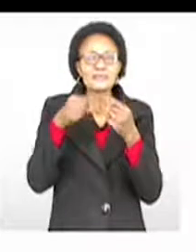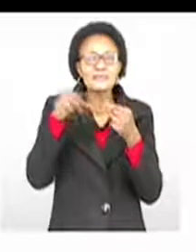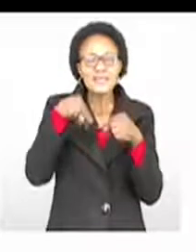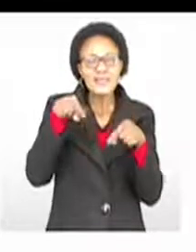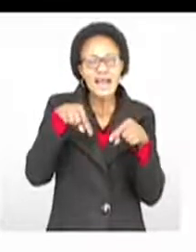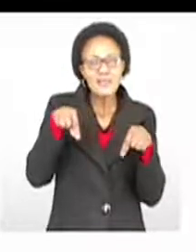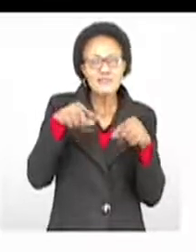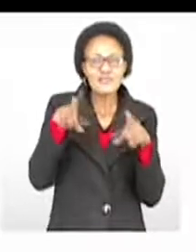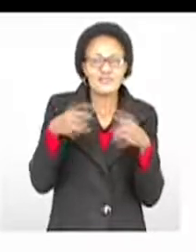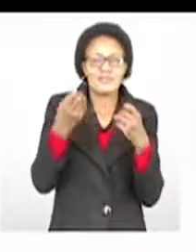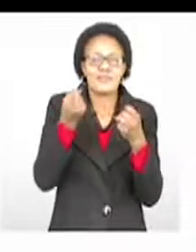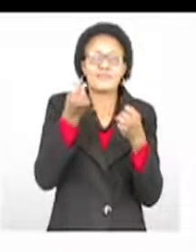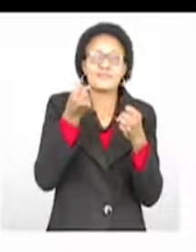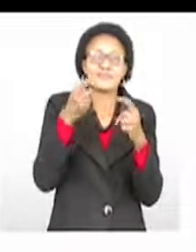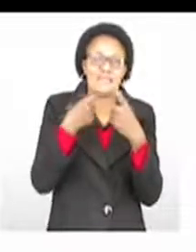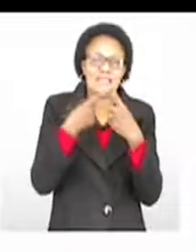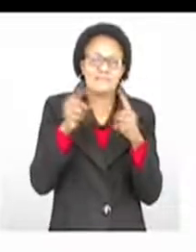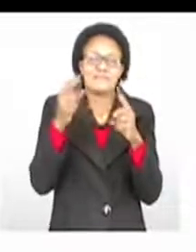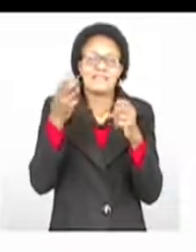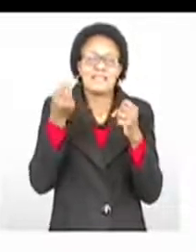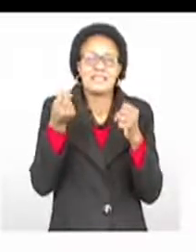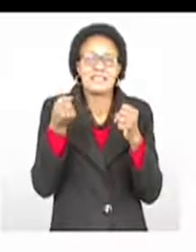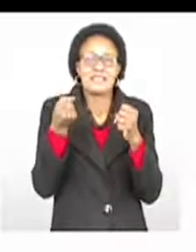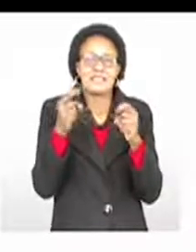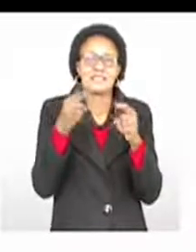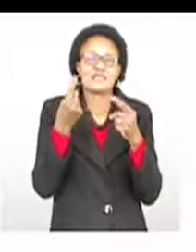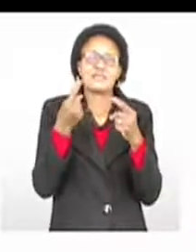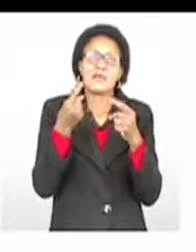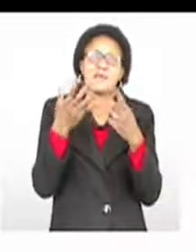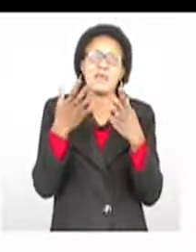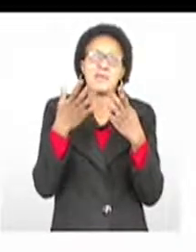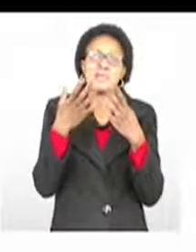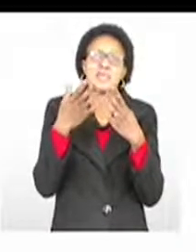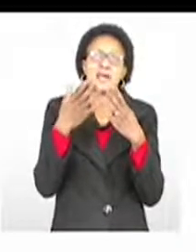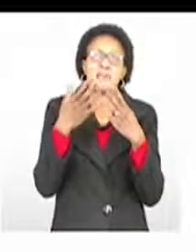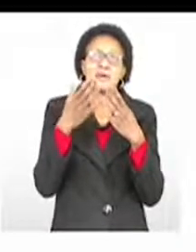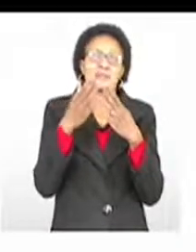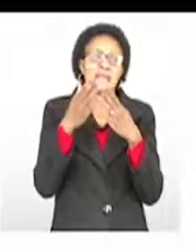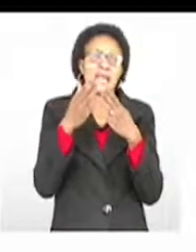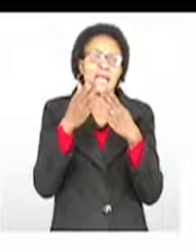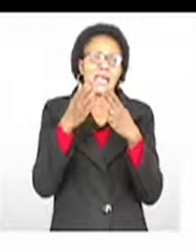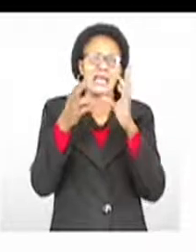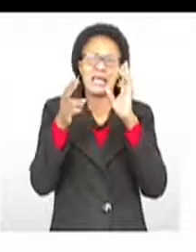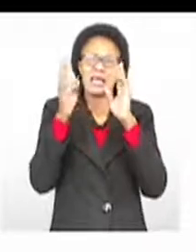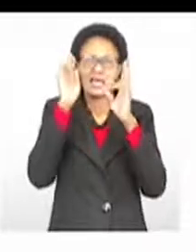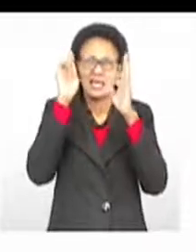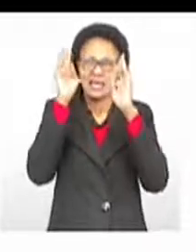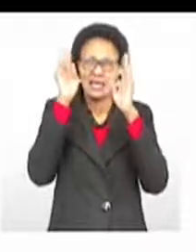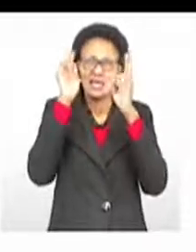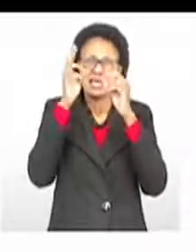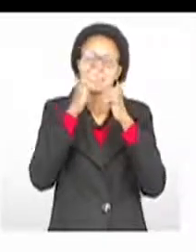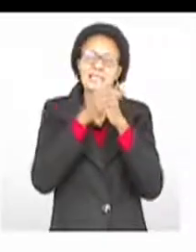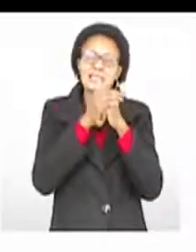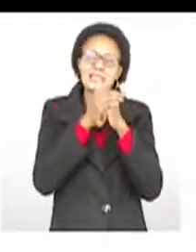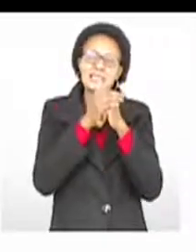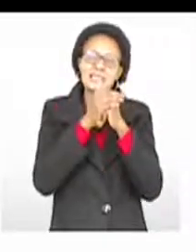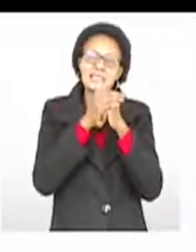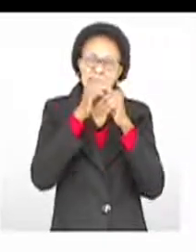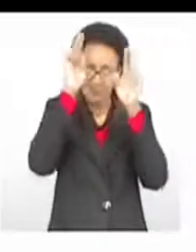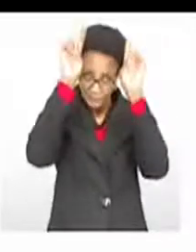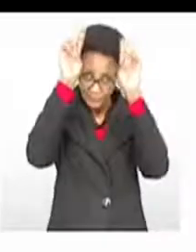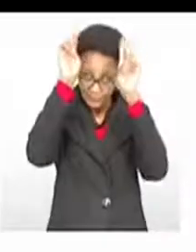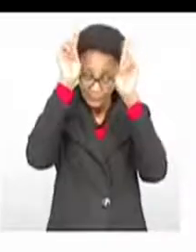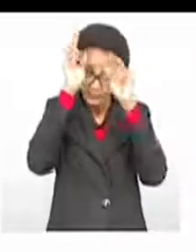picture. It looks like this must be the Easter bunny, since I can see a few eggs. But on the